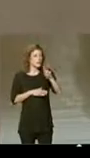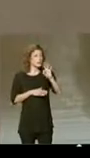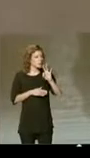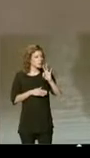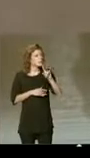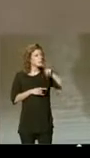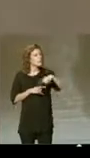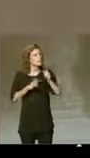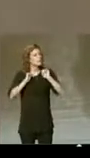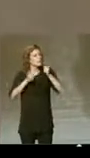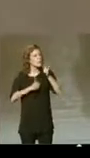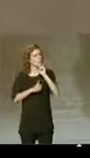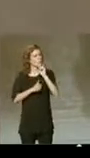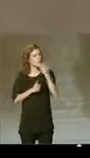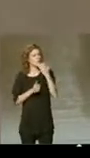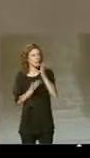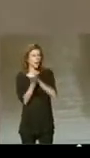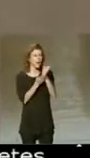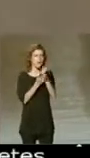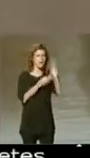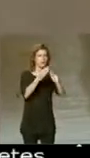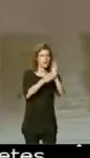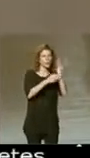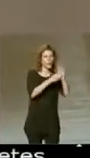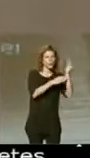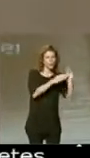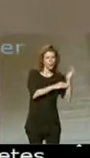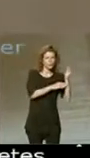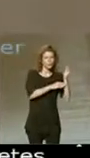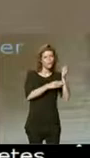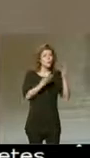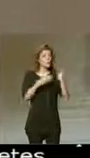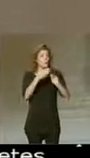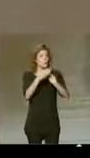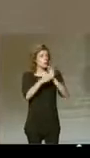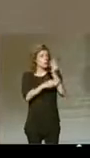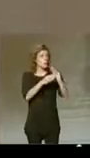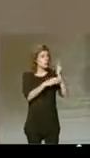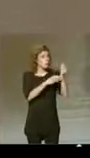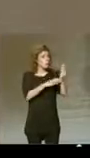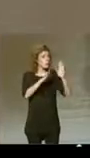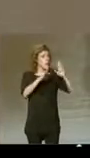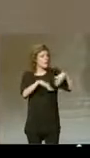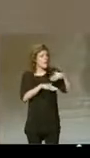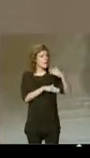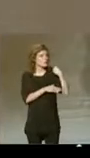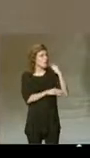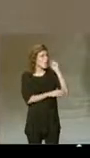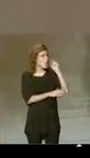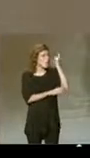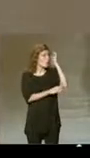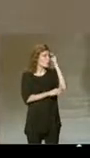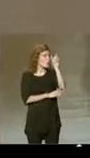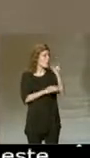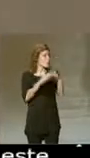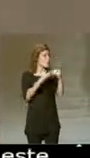In other DRT4all conferences, we were focusing on just a single narrow line of products,